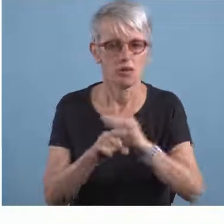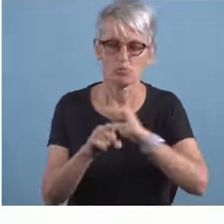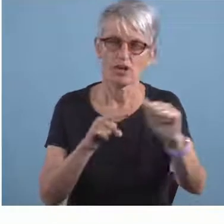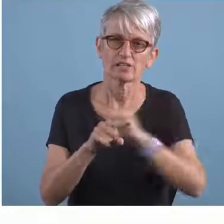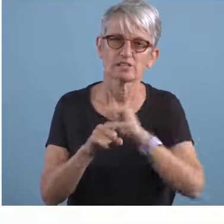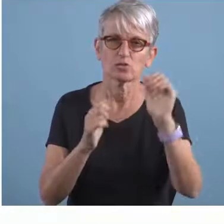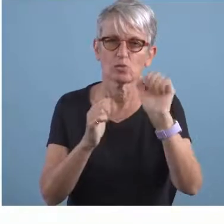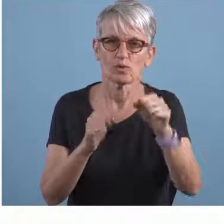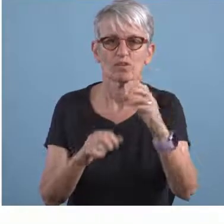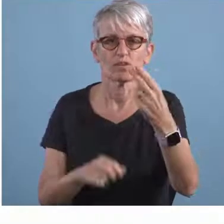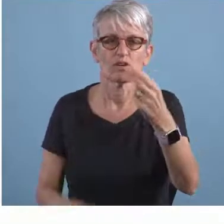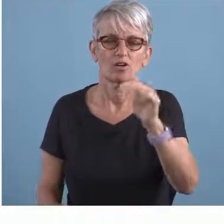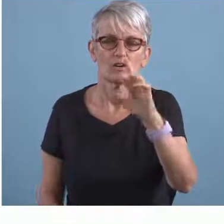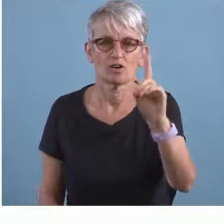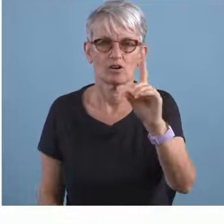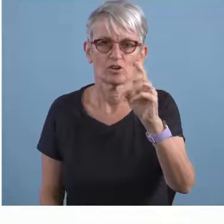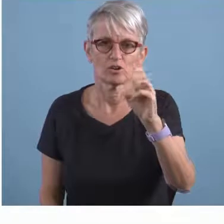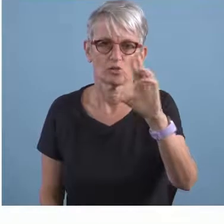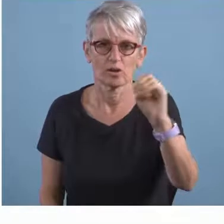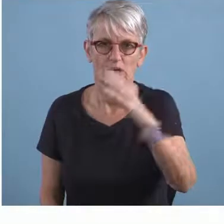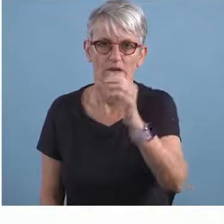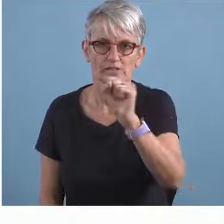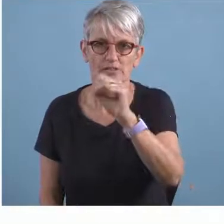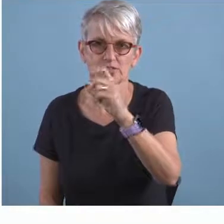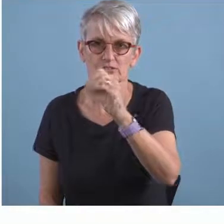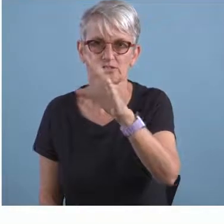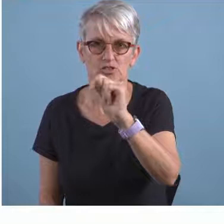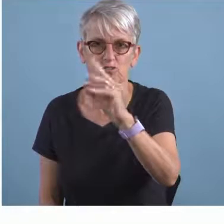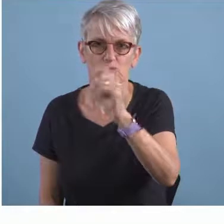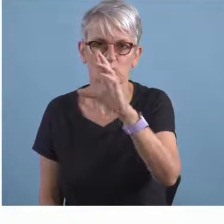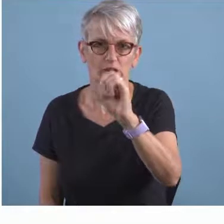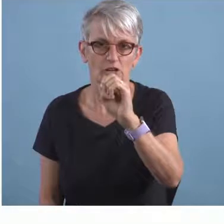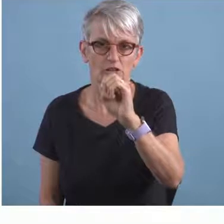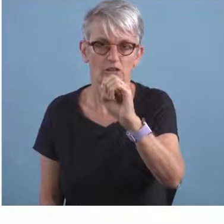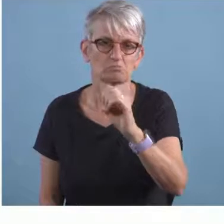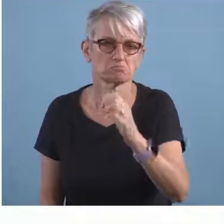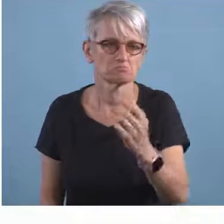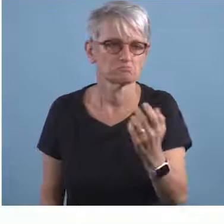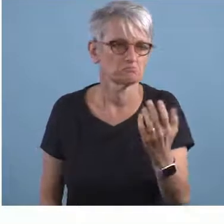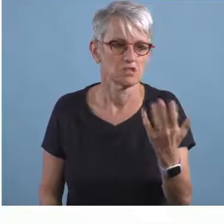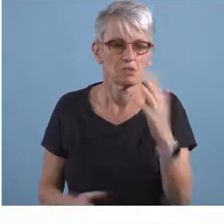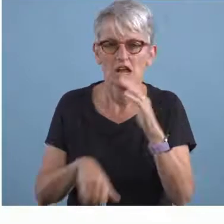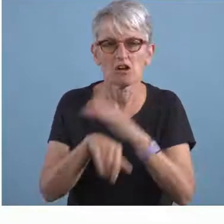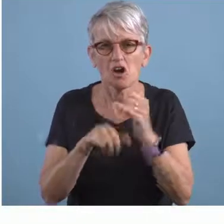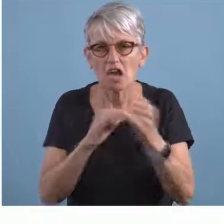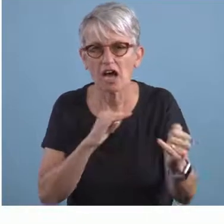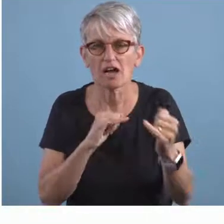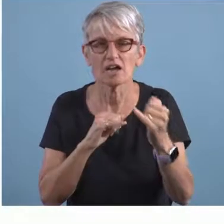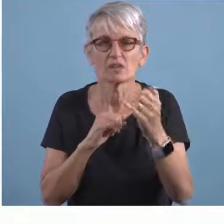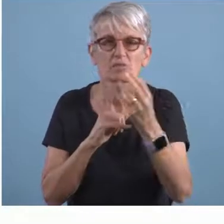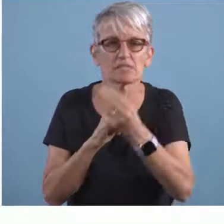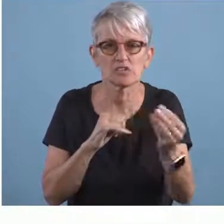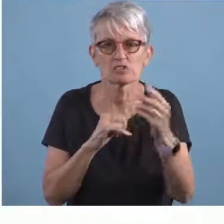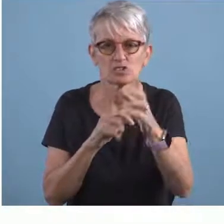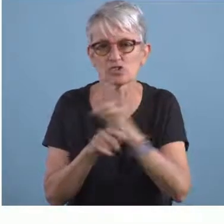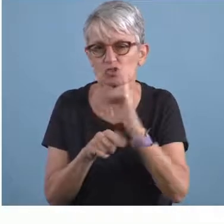hardware, and the software is maybe any online materials that you're accessing for your